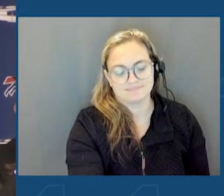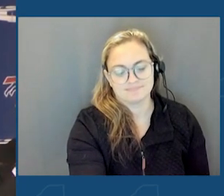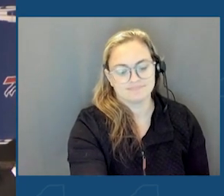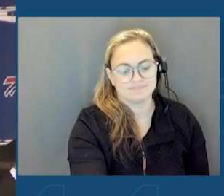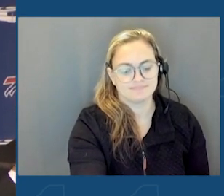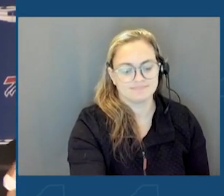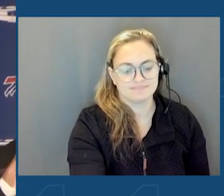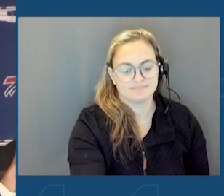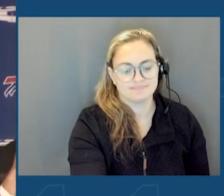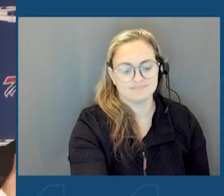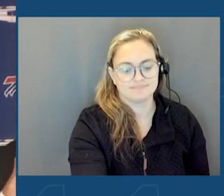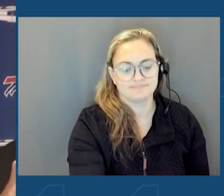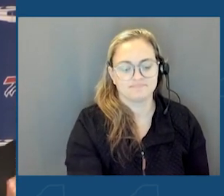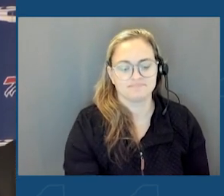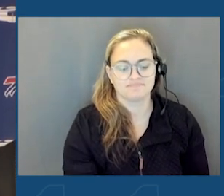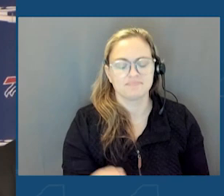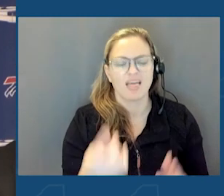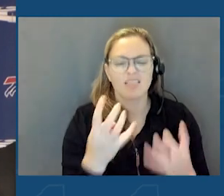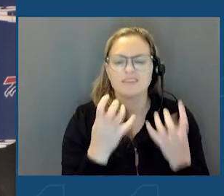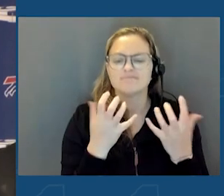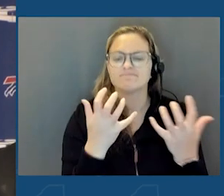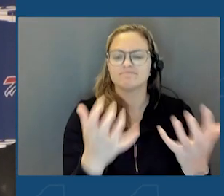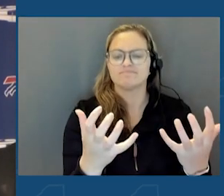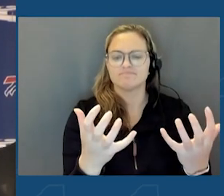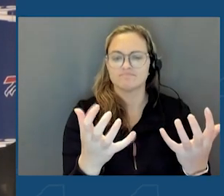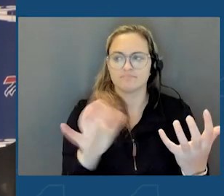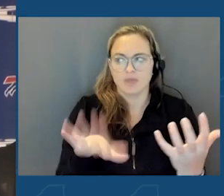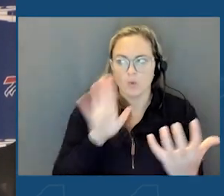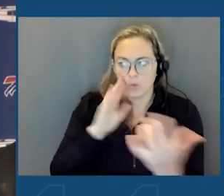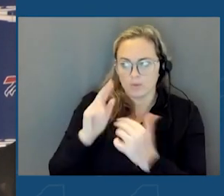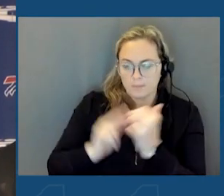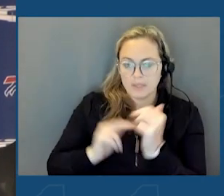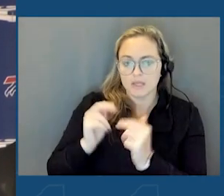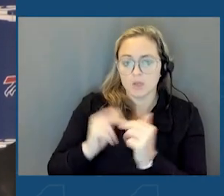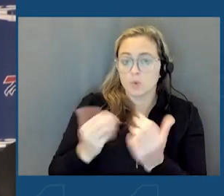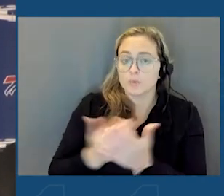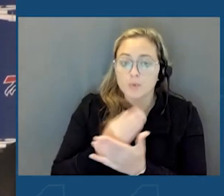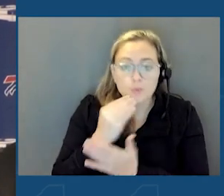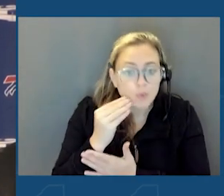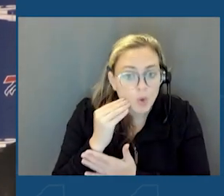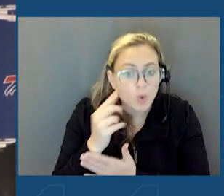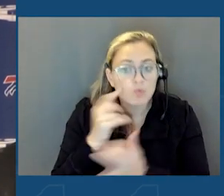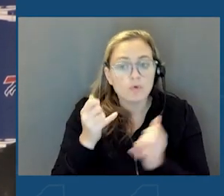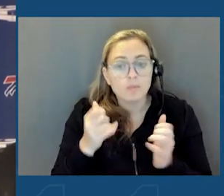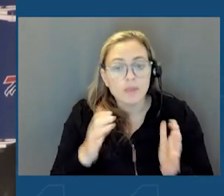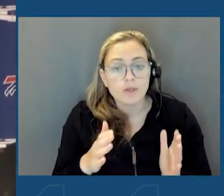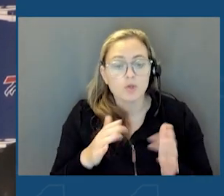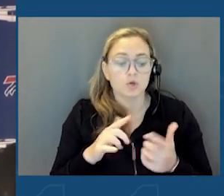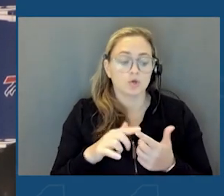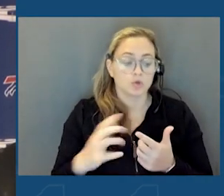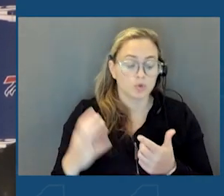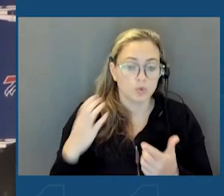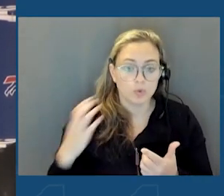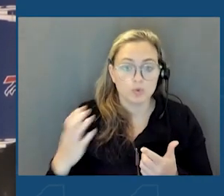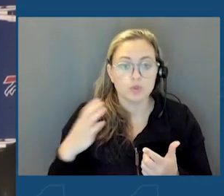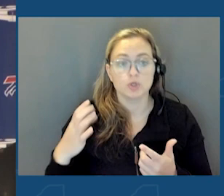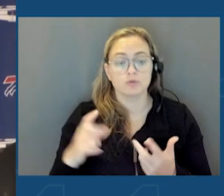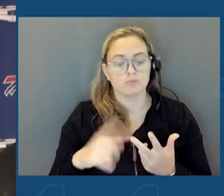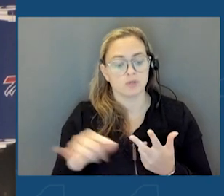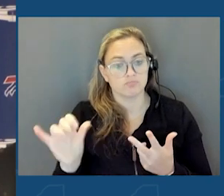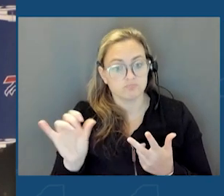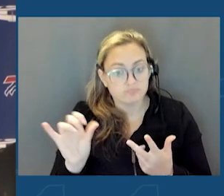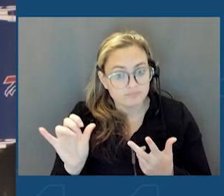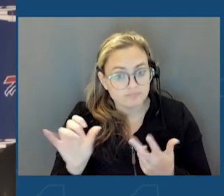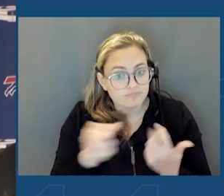The stadium we will build will not only be a new home for our players and coaches, but also for